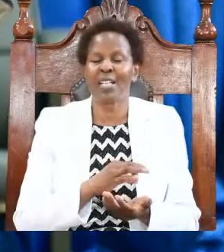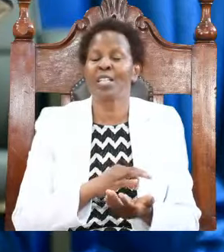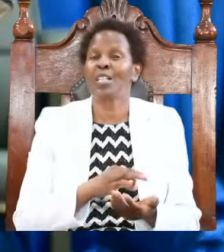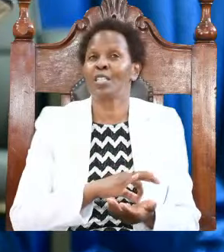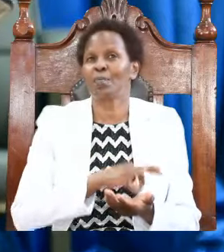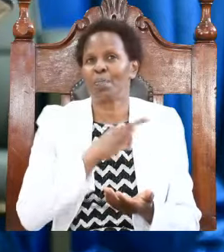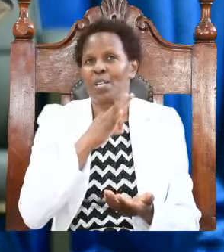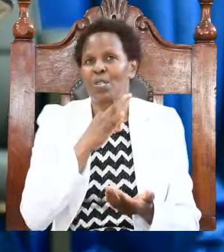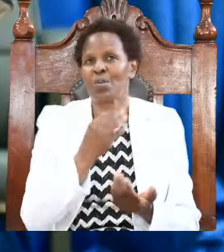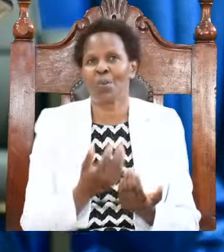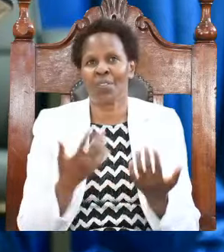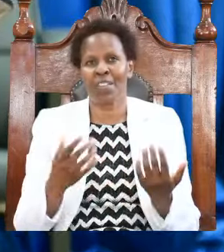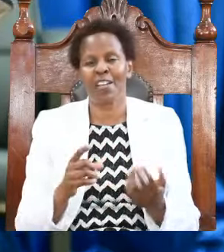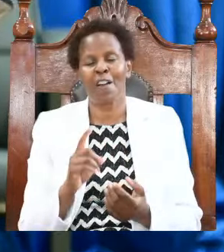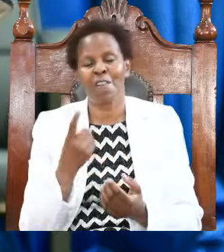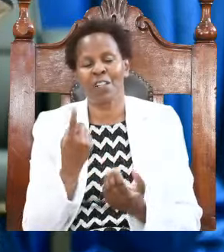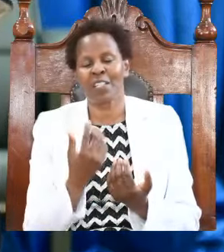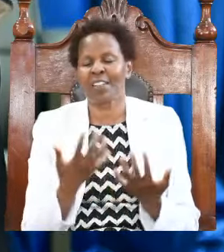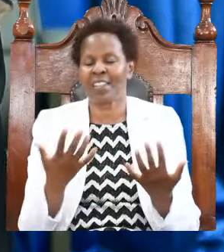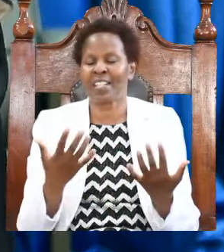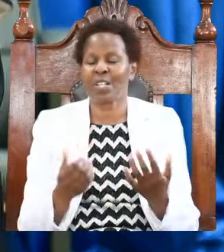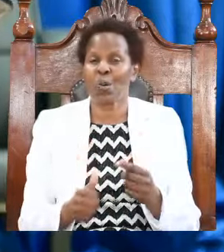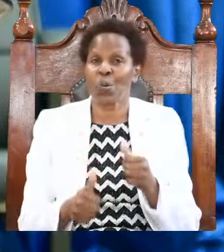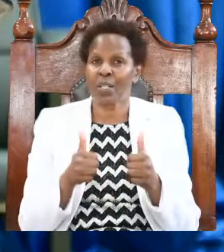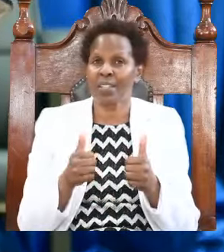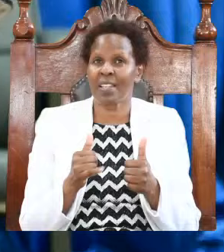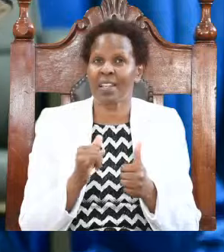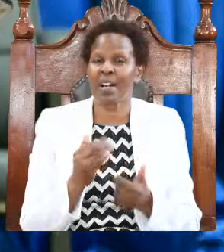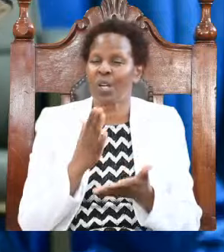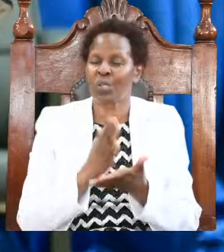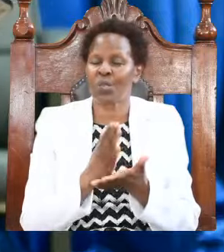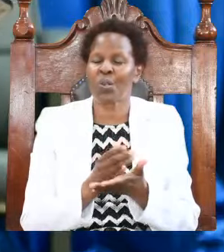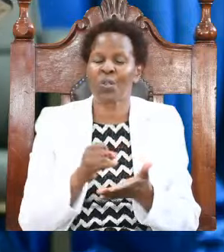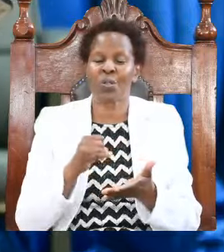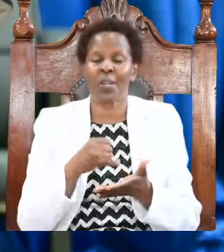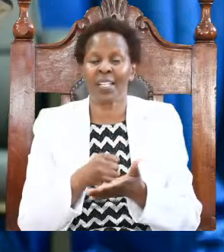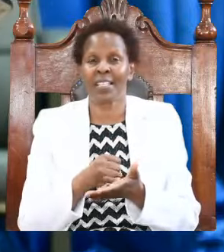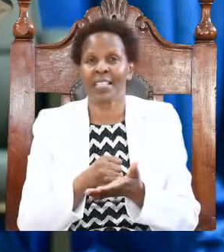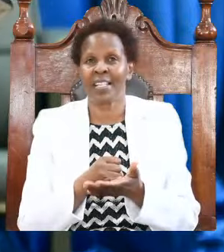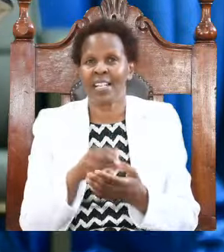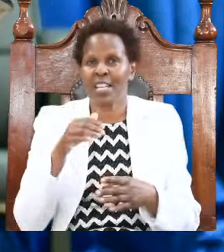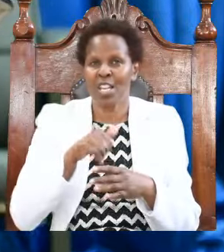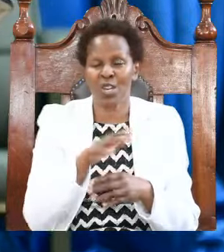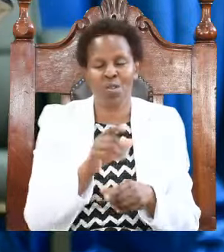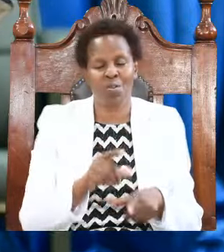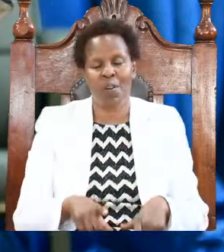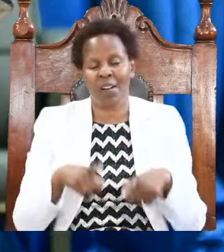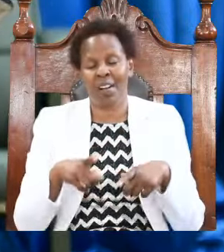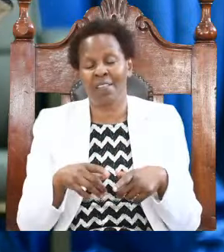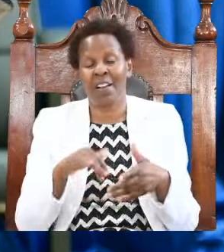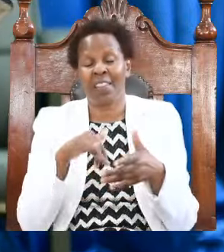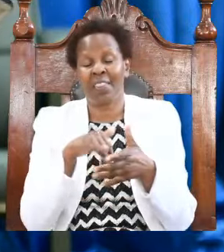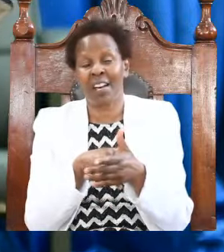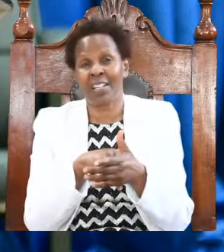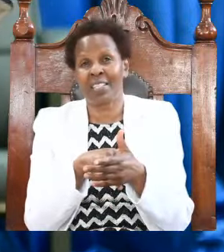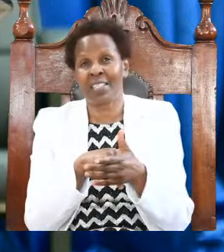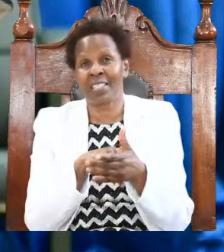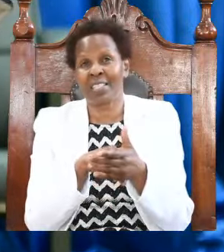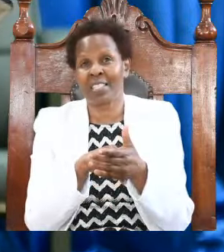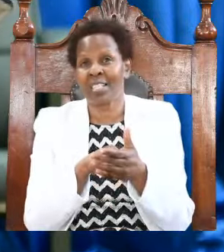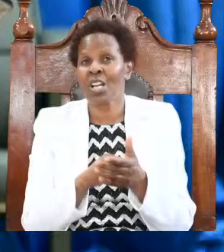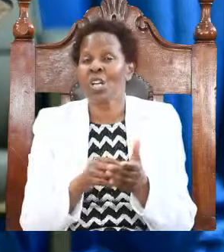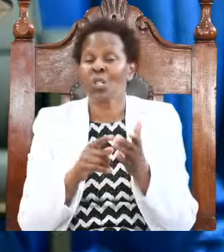know, fasting, if they are keen to eat, then in your life, there's a way that will somehow rub